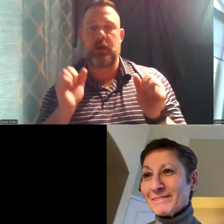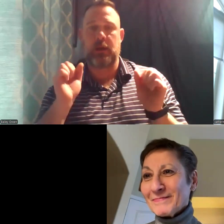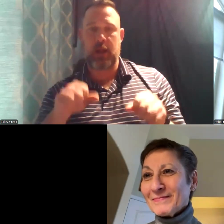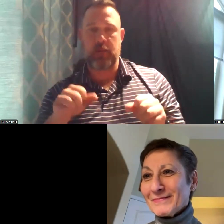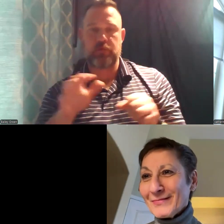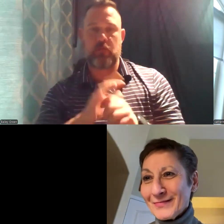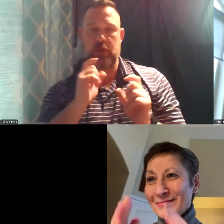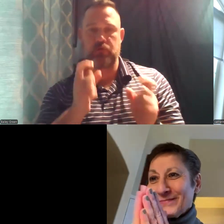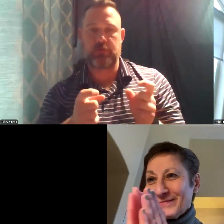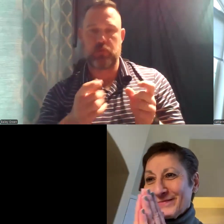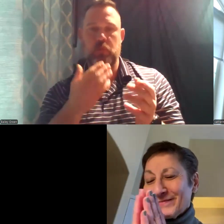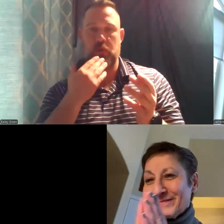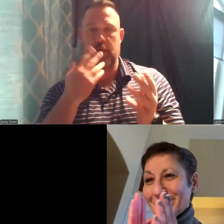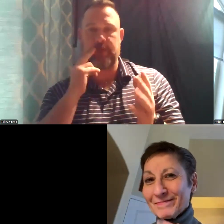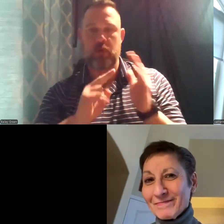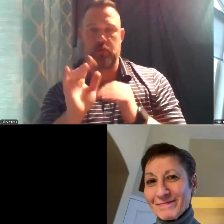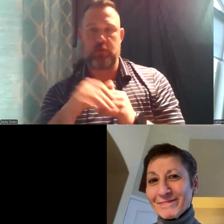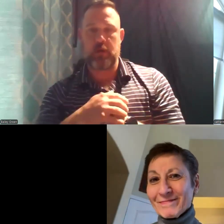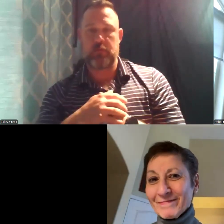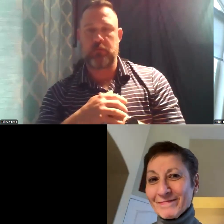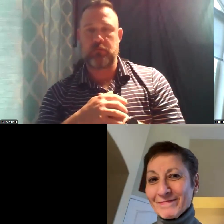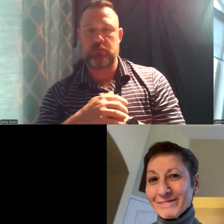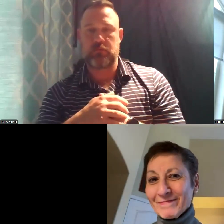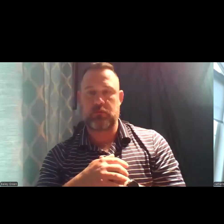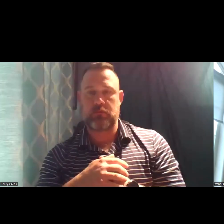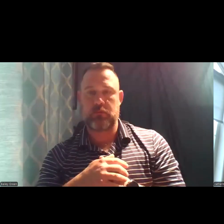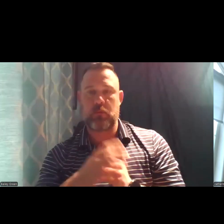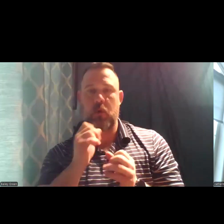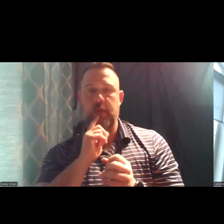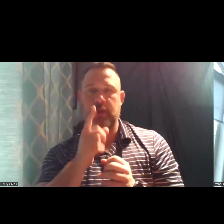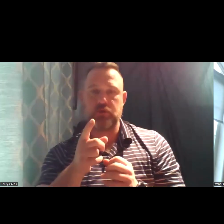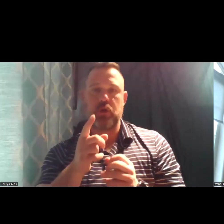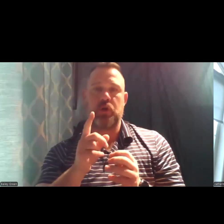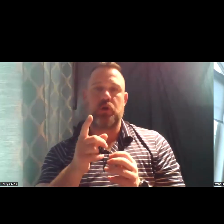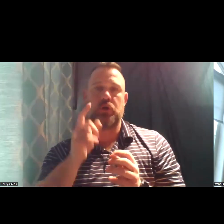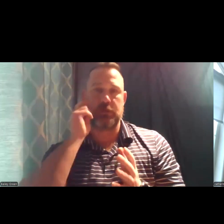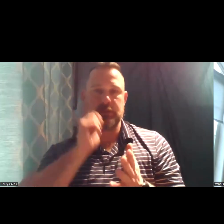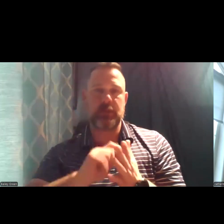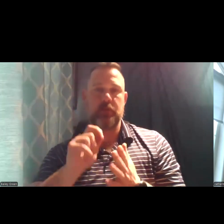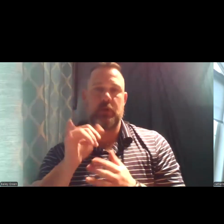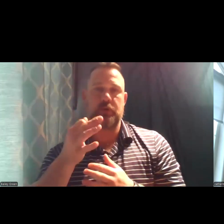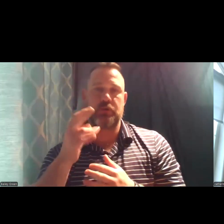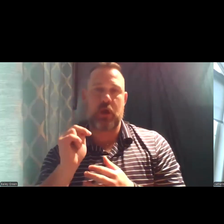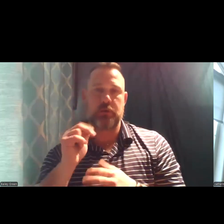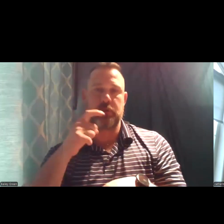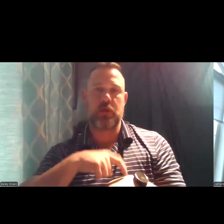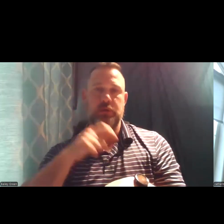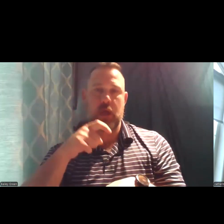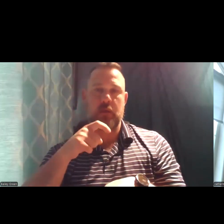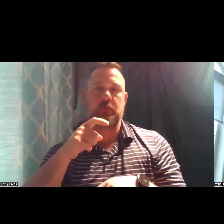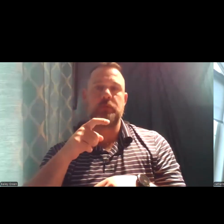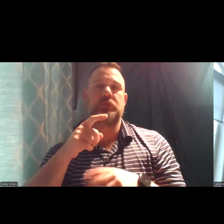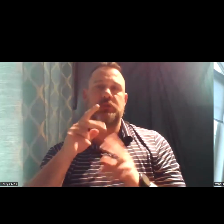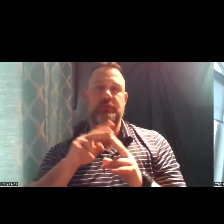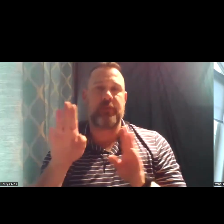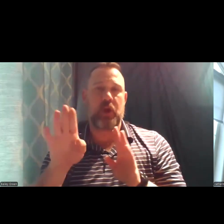fully contribute. We always look forward to that. I wanted to make sure we got to Secretary Johnson on time because she is very busy,